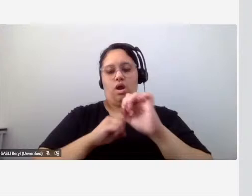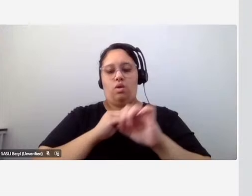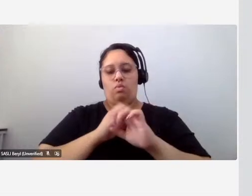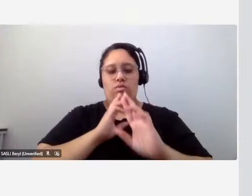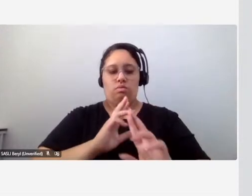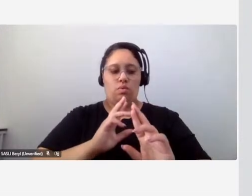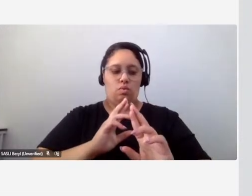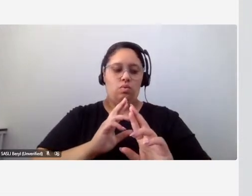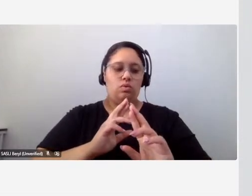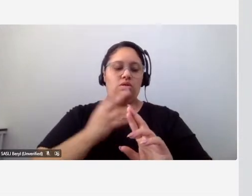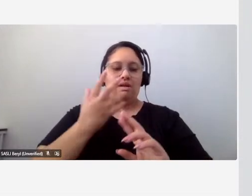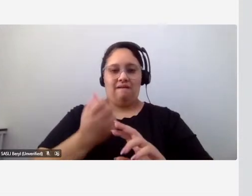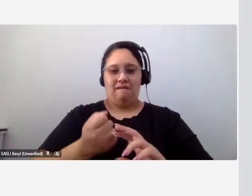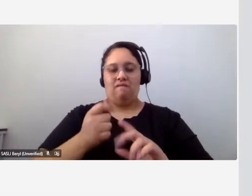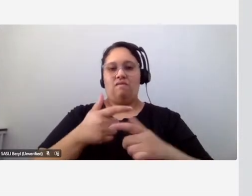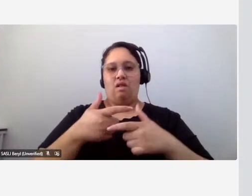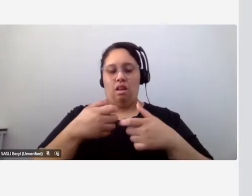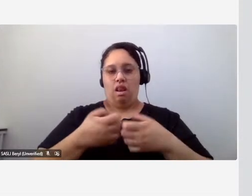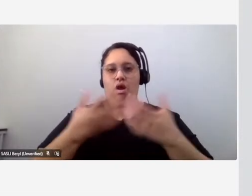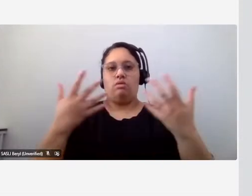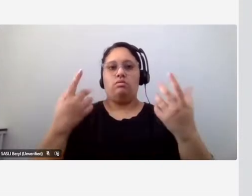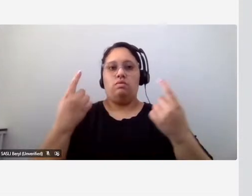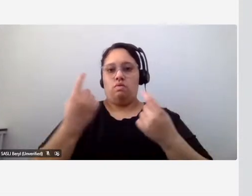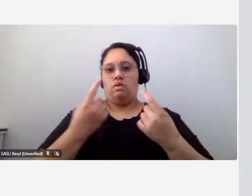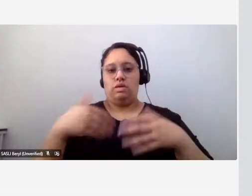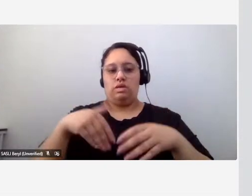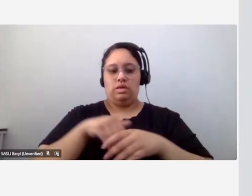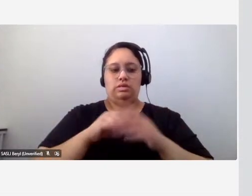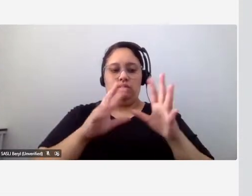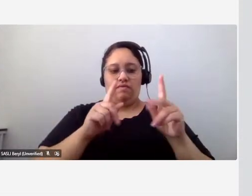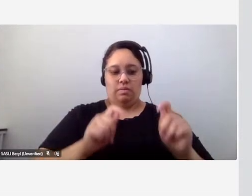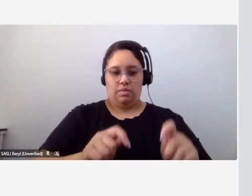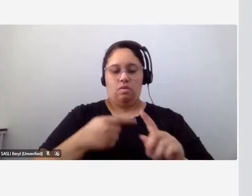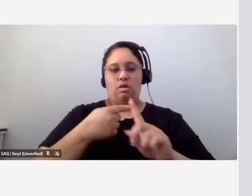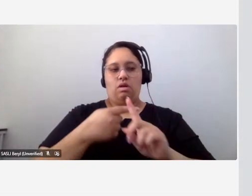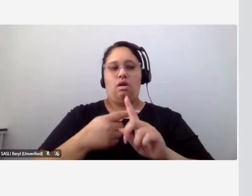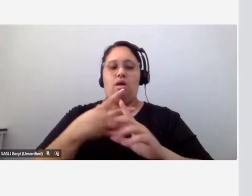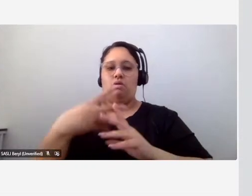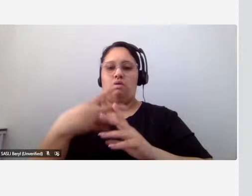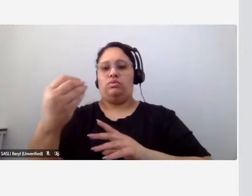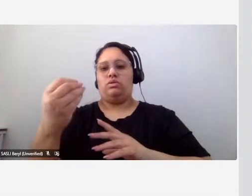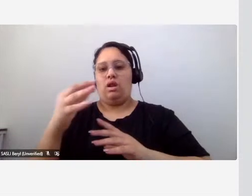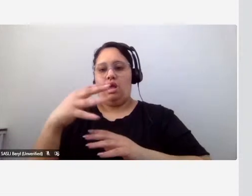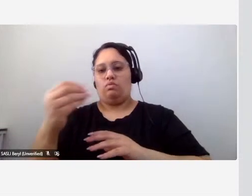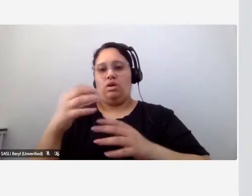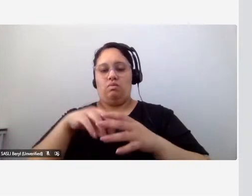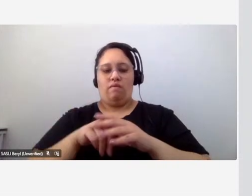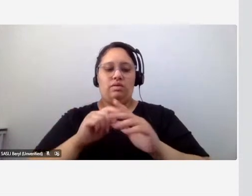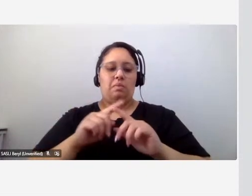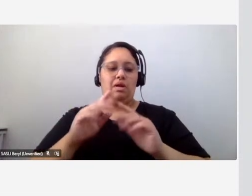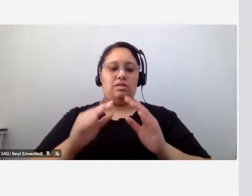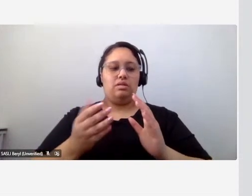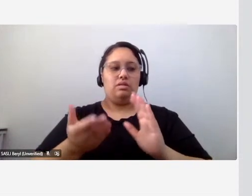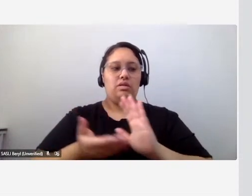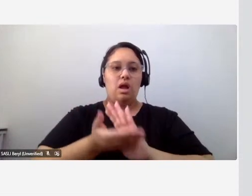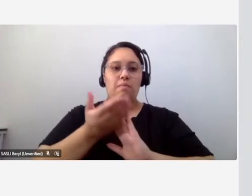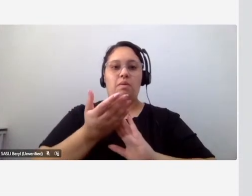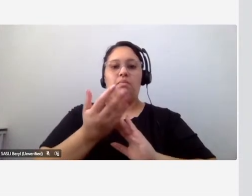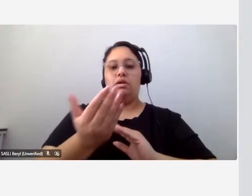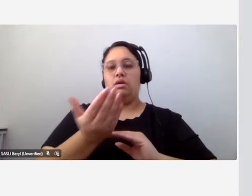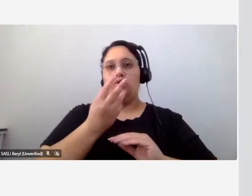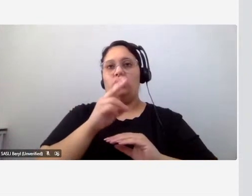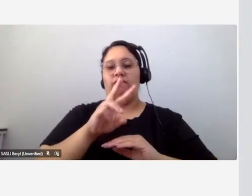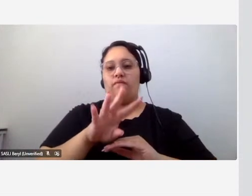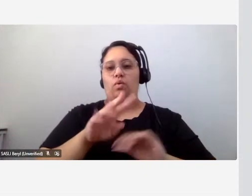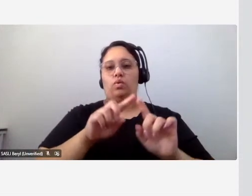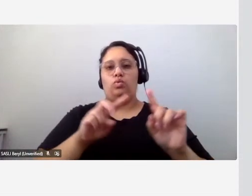report, there is a lot only within City of Cape Town and not outside the province. But in the upcoming 2024-25,